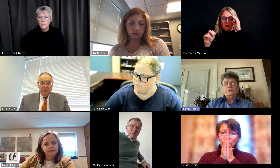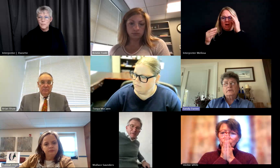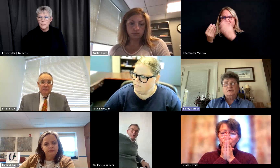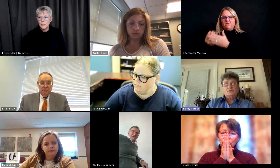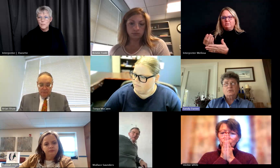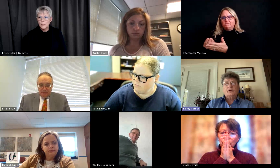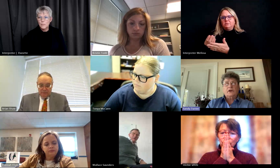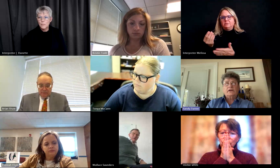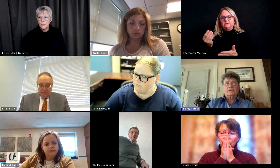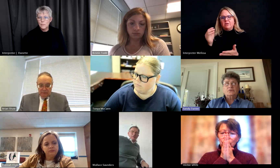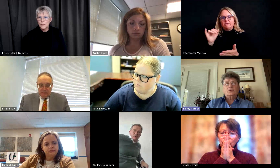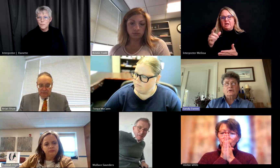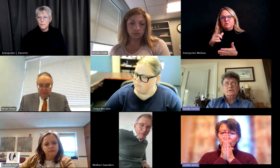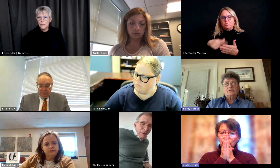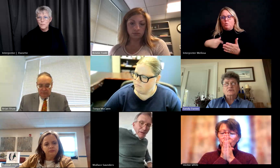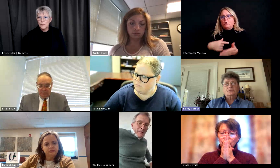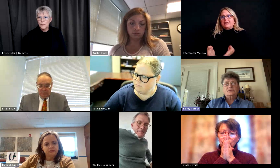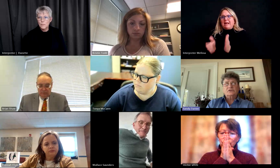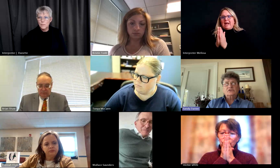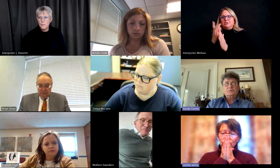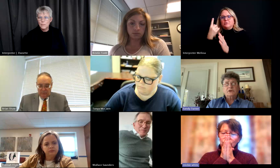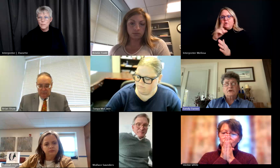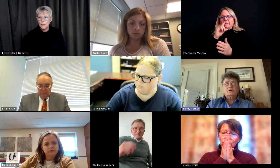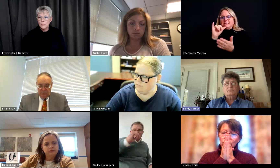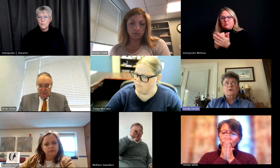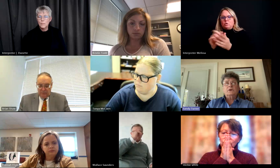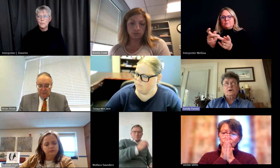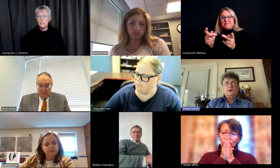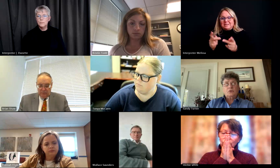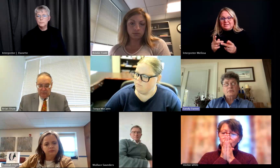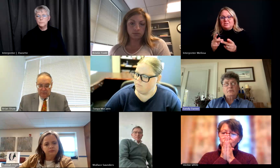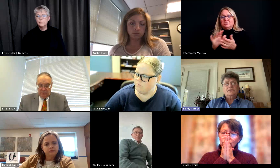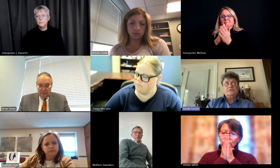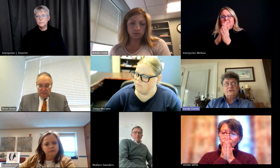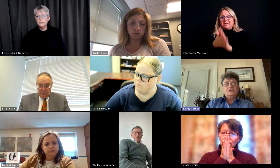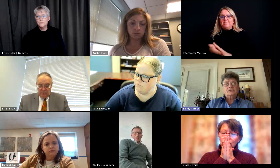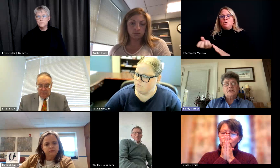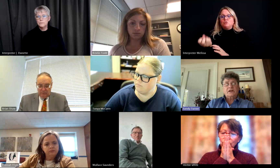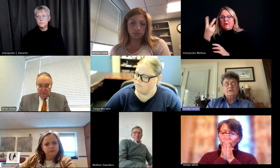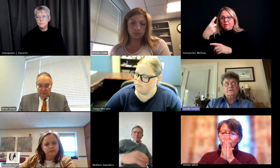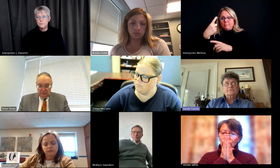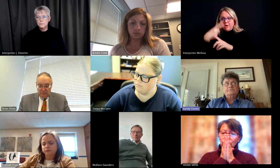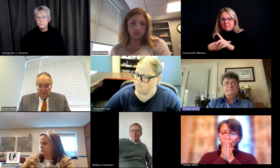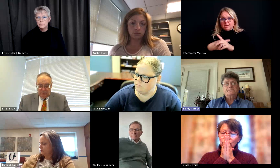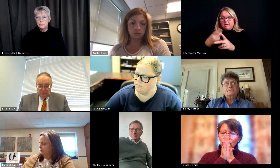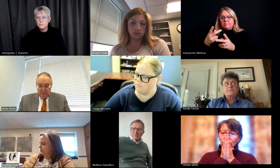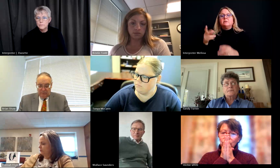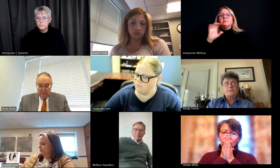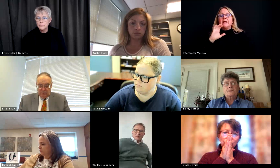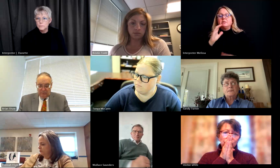we're gonna ask for, is those positions become 12-month positions. Candace?